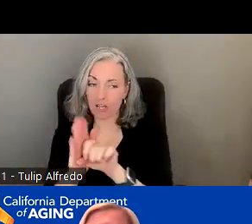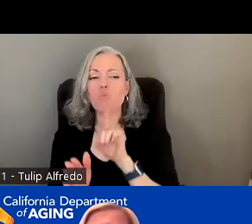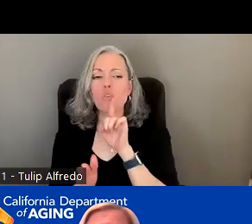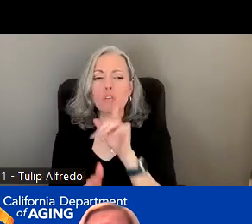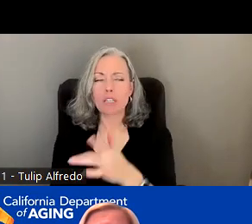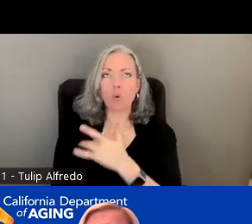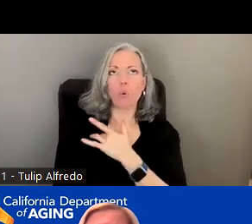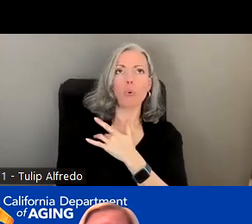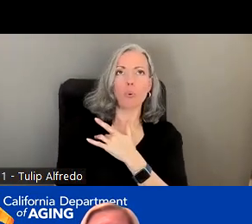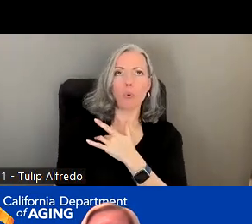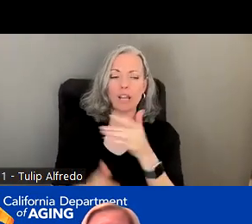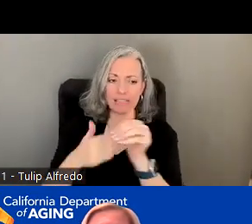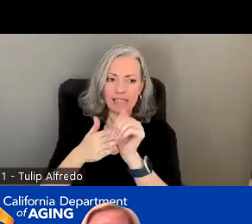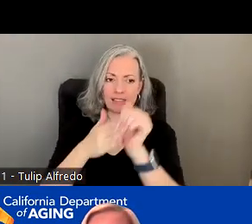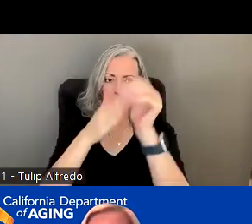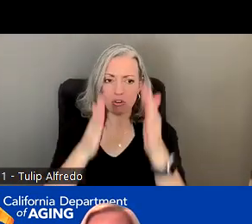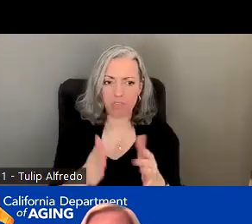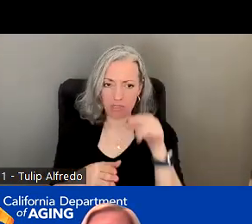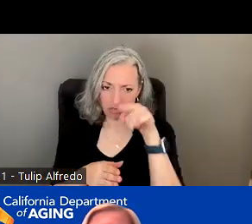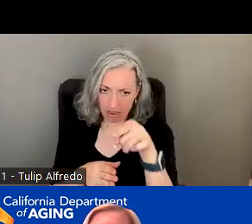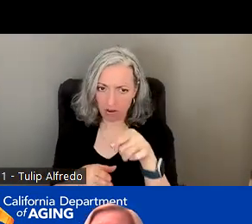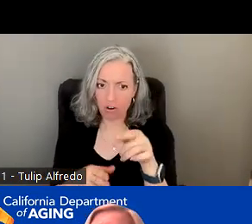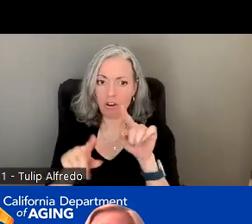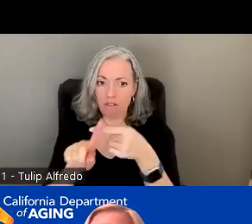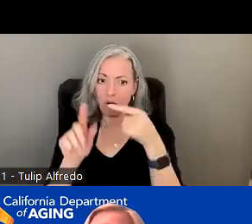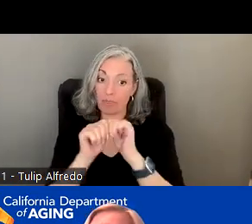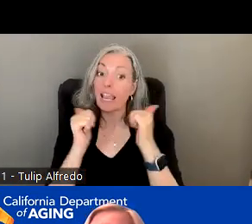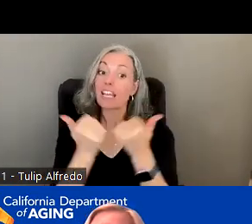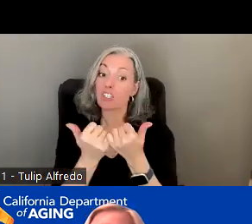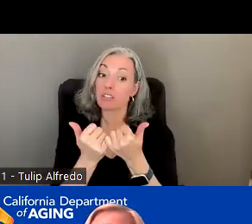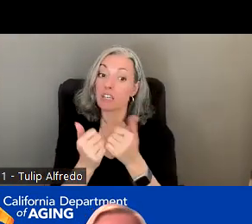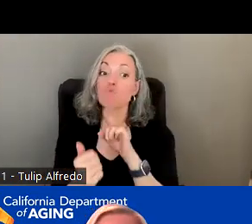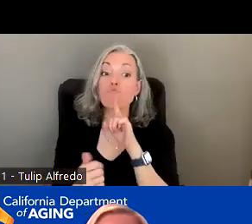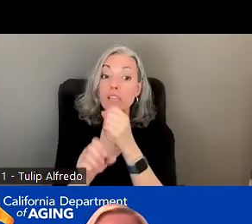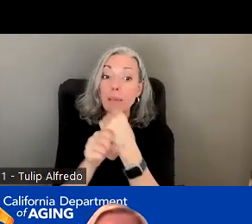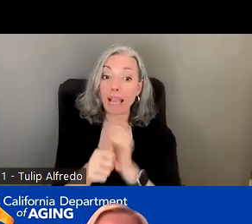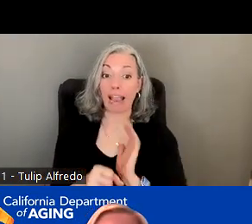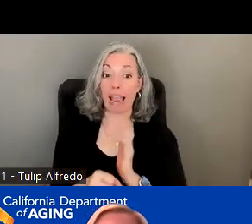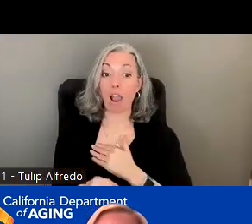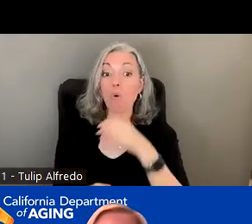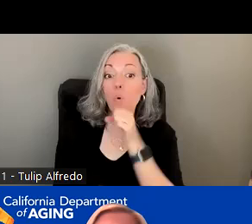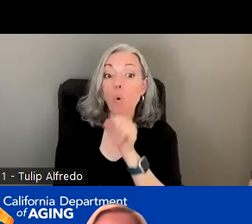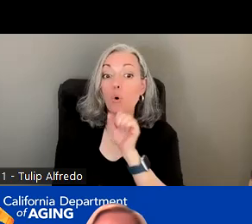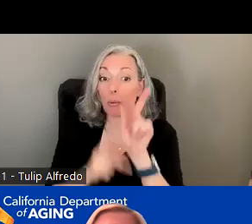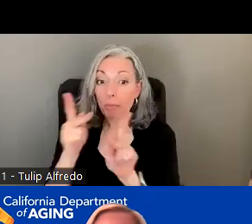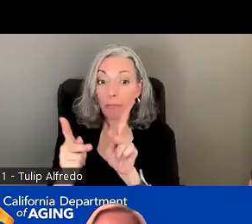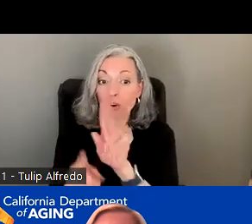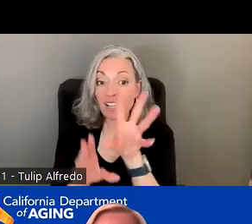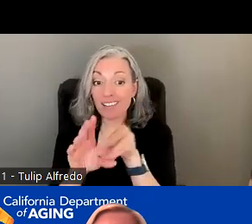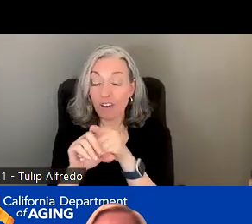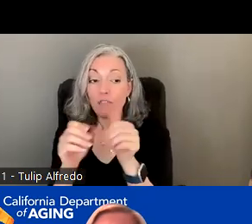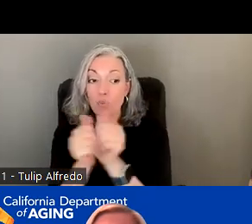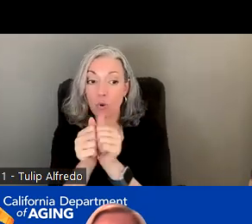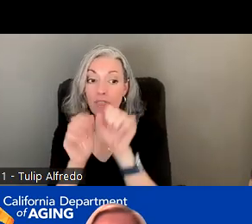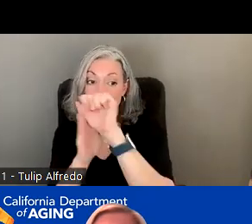the leadership there from the agency to really make our aging network part of the